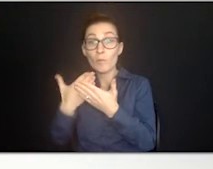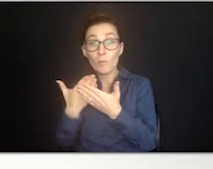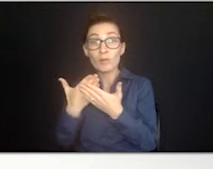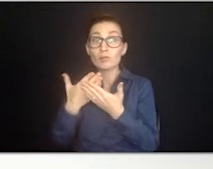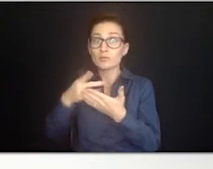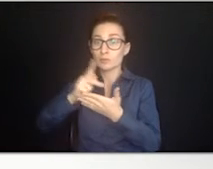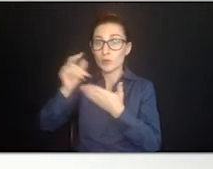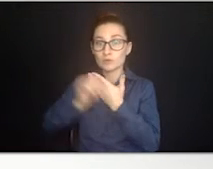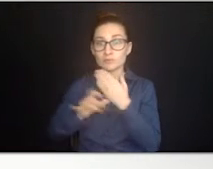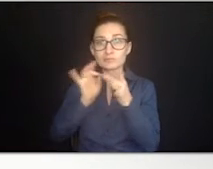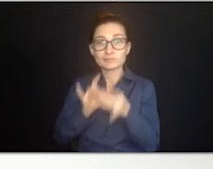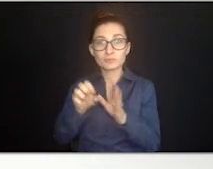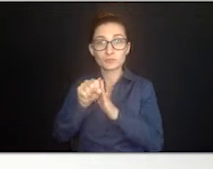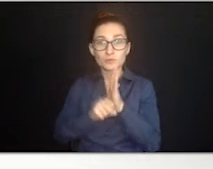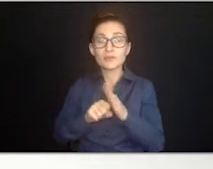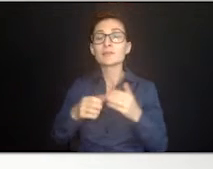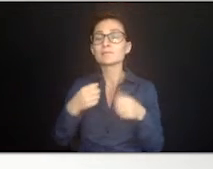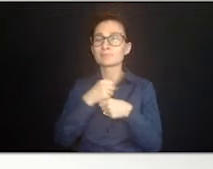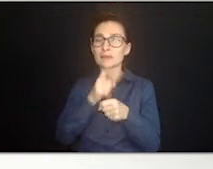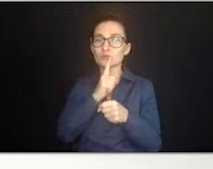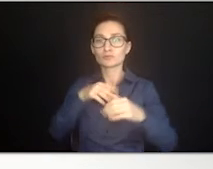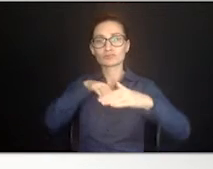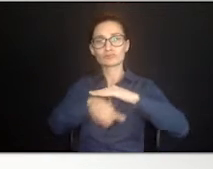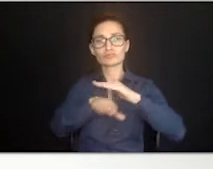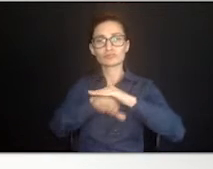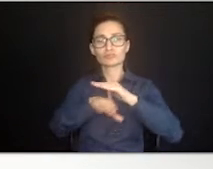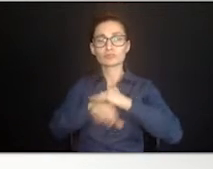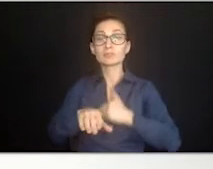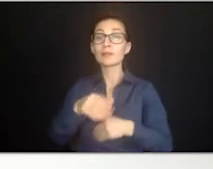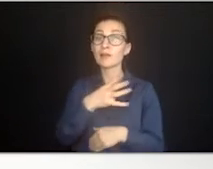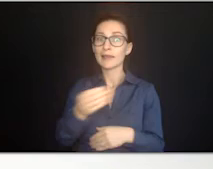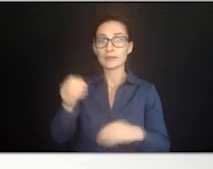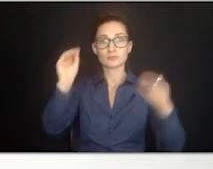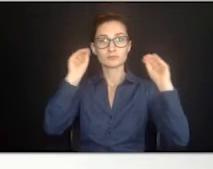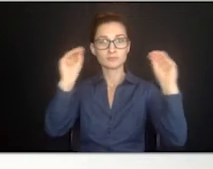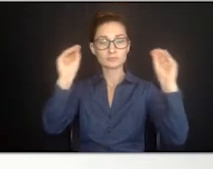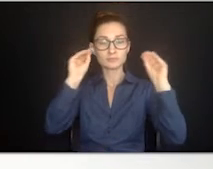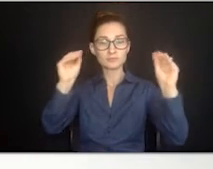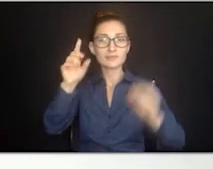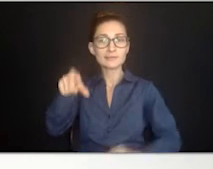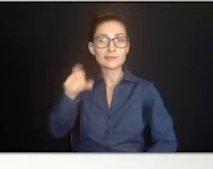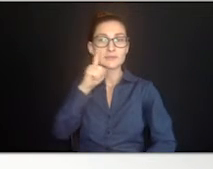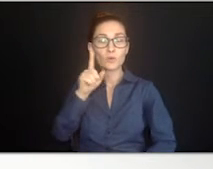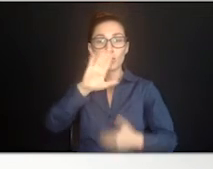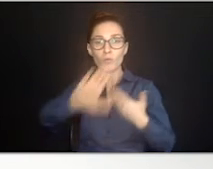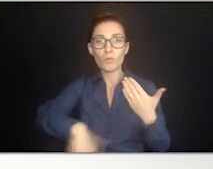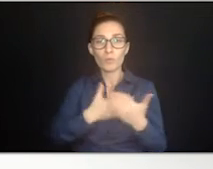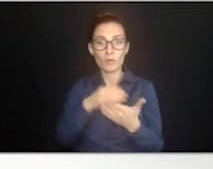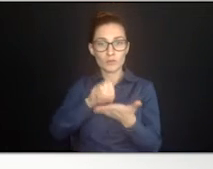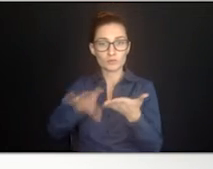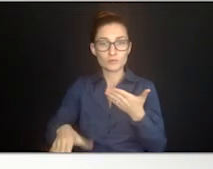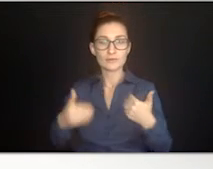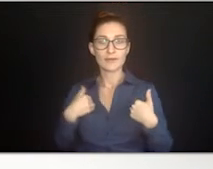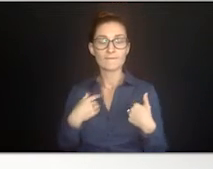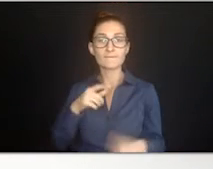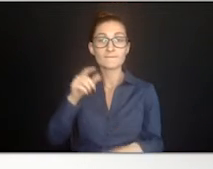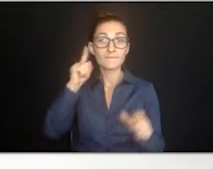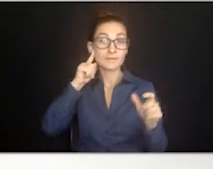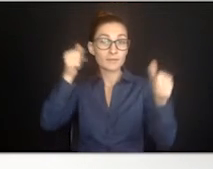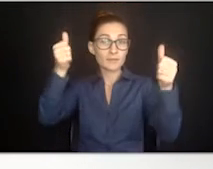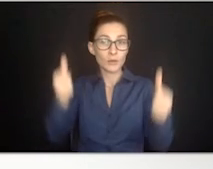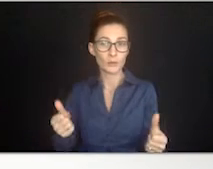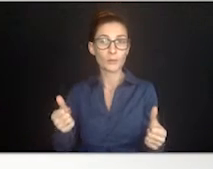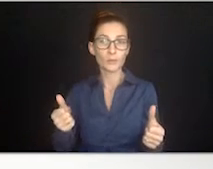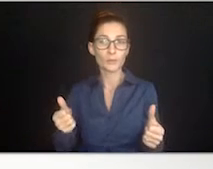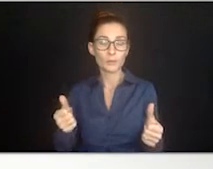discretionary projects to ensure accessibility and the pedagogical needs of all students with hearing loss are met